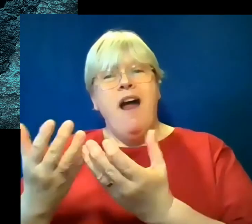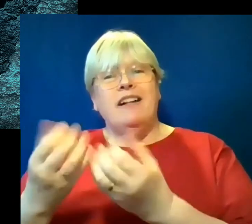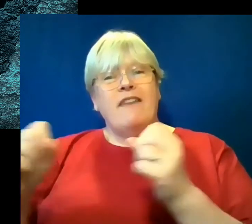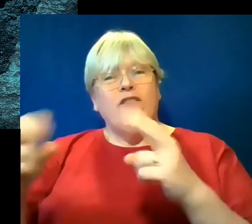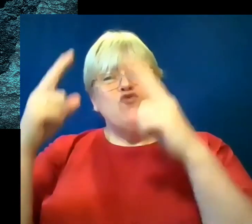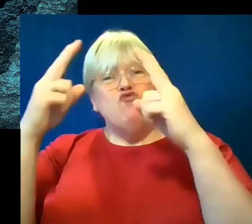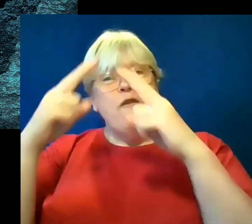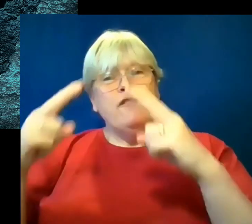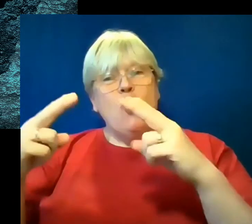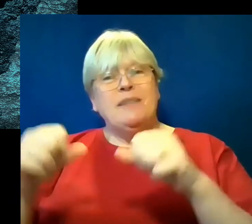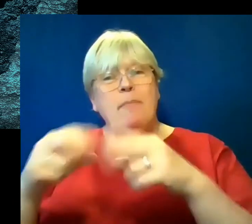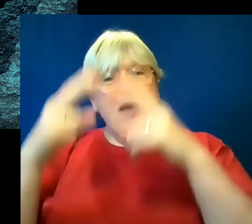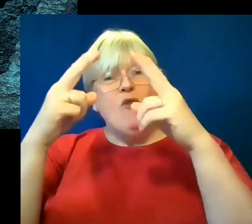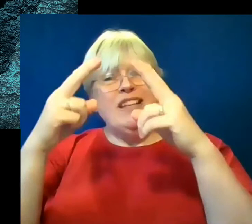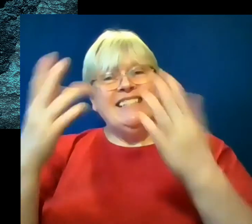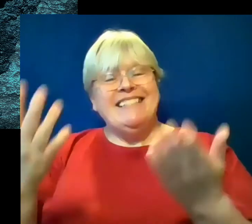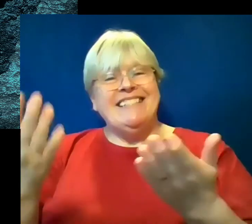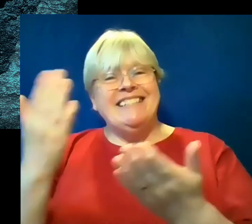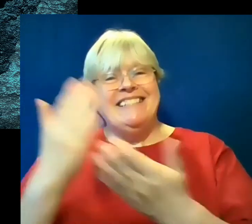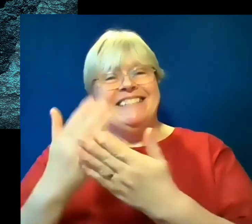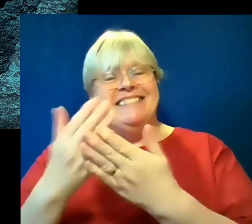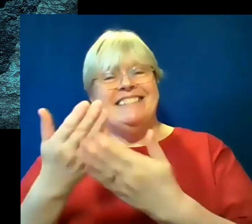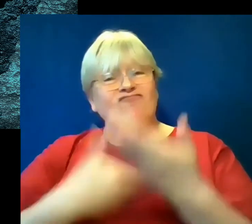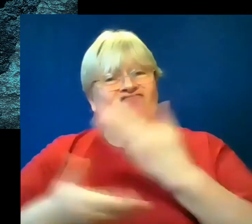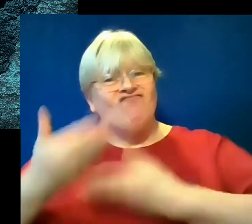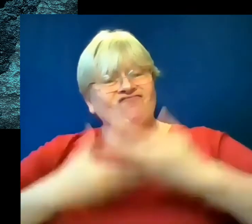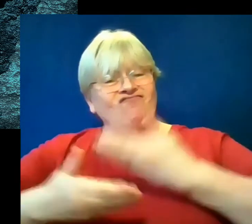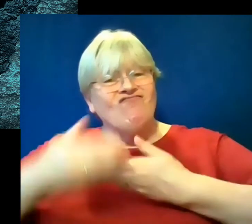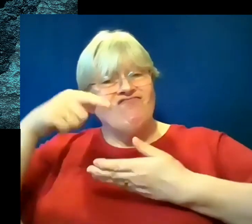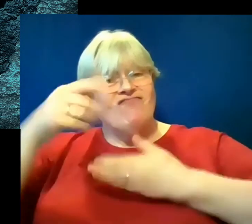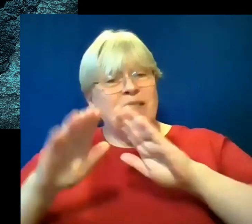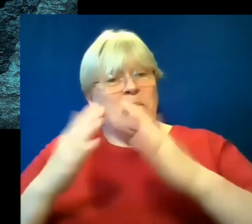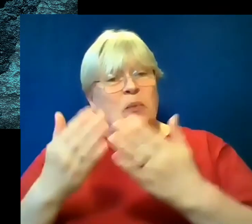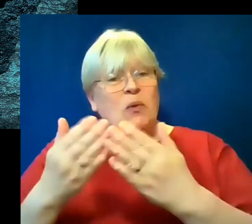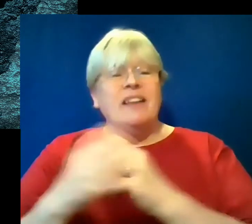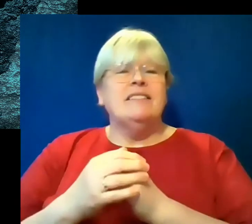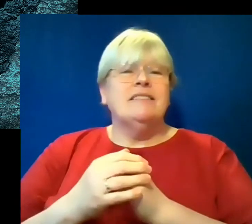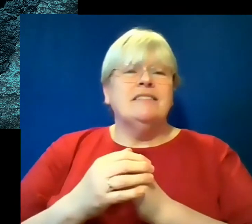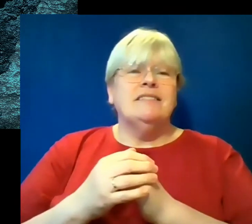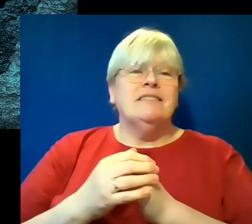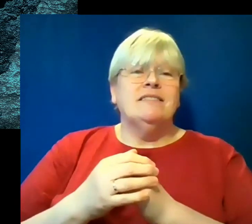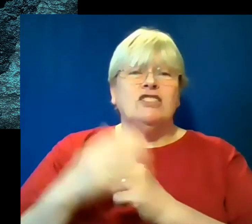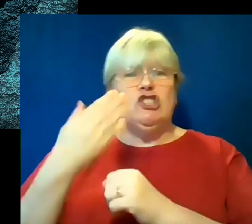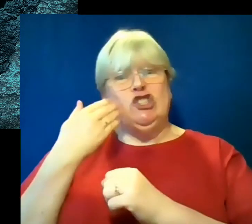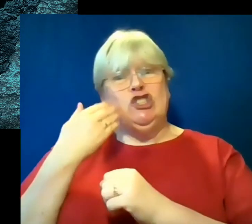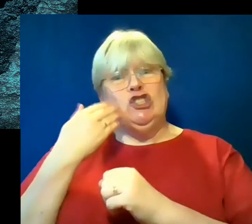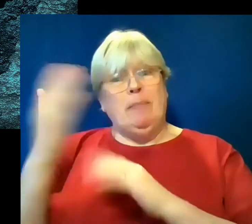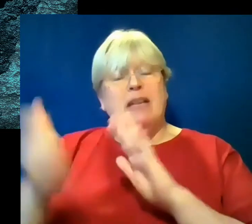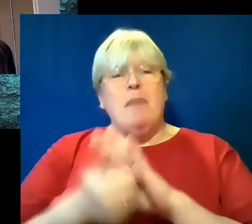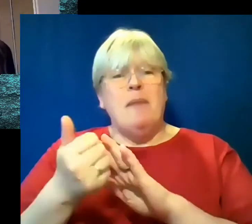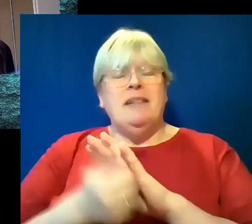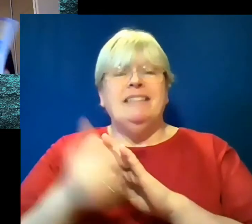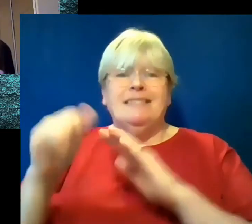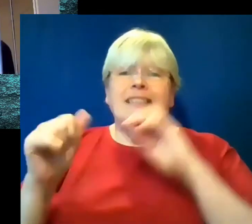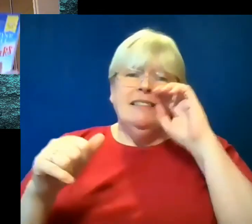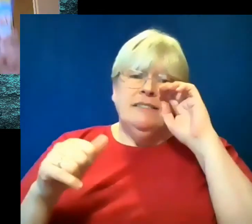the last little bit of the event, can you tell us a little bit about this, which is literally, it's just published, isn't it? Yes, so I think it's